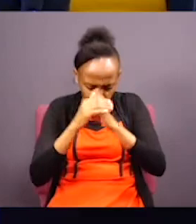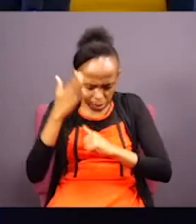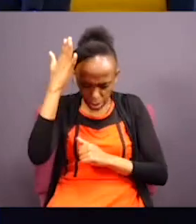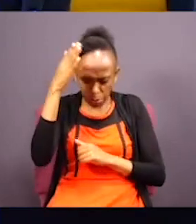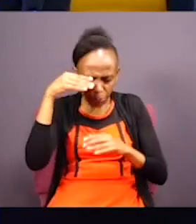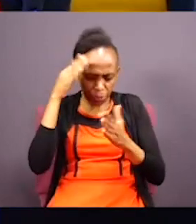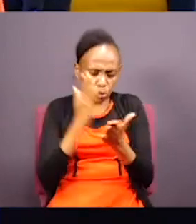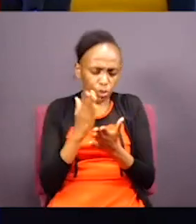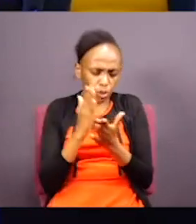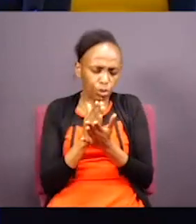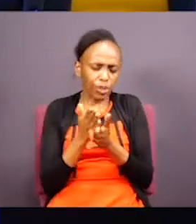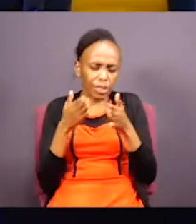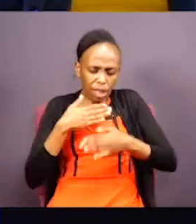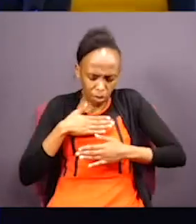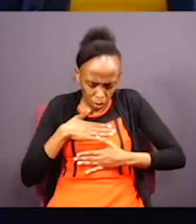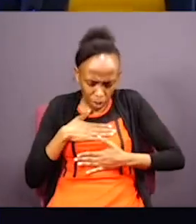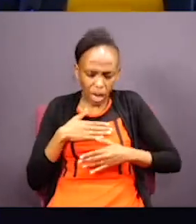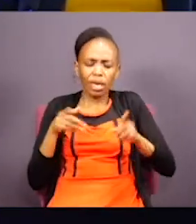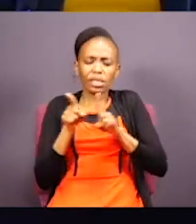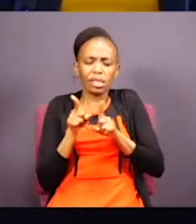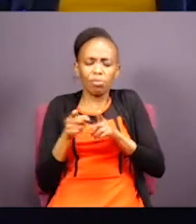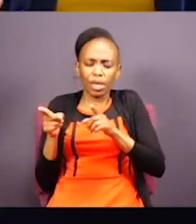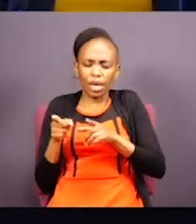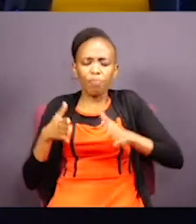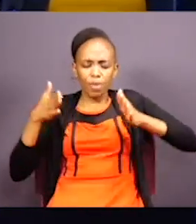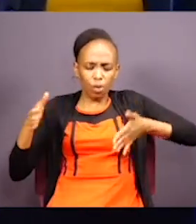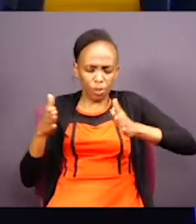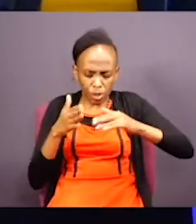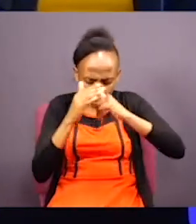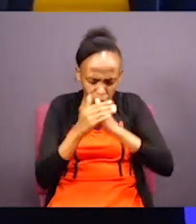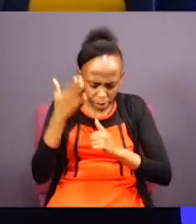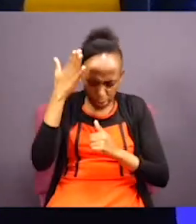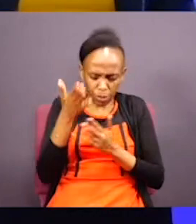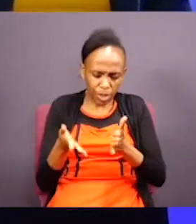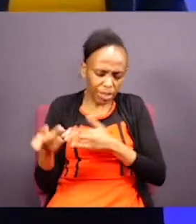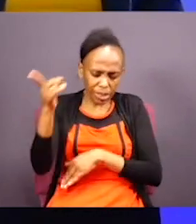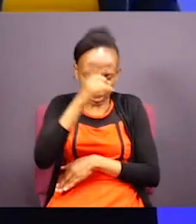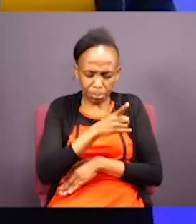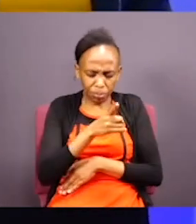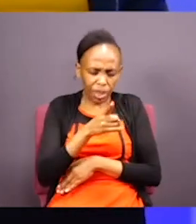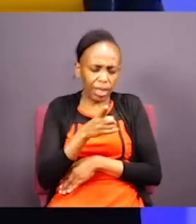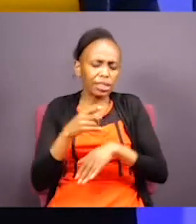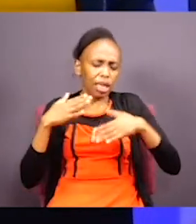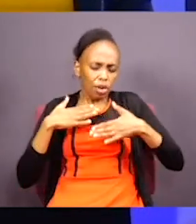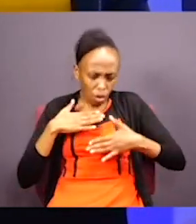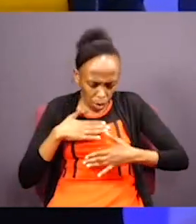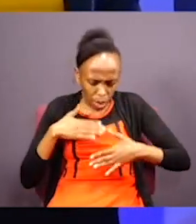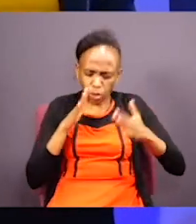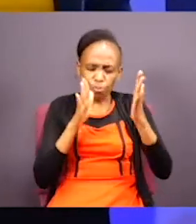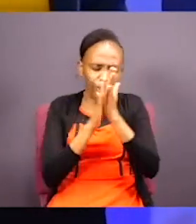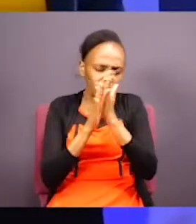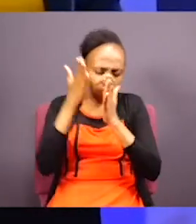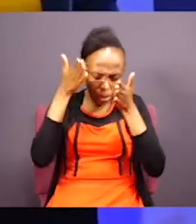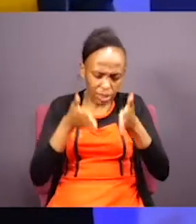Indeed, it is such an honor. It is such a privilege to be worshiping you this day. It is just an honor to be praising you this day.